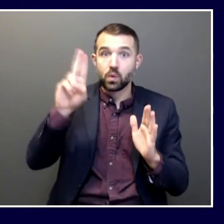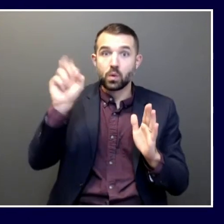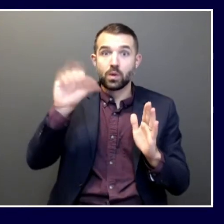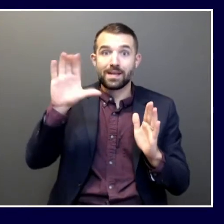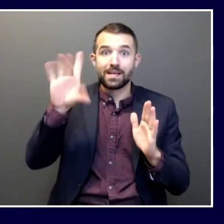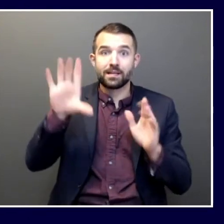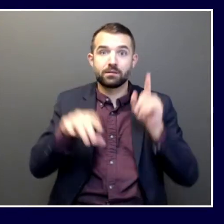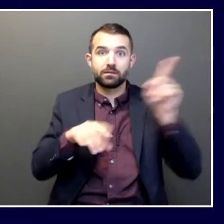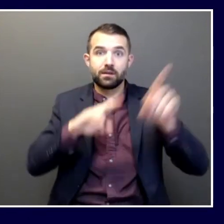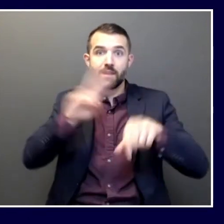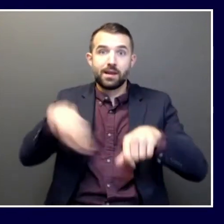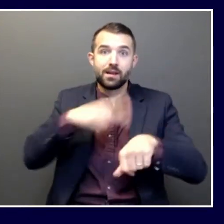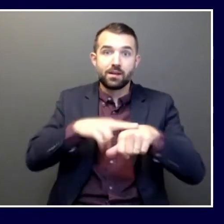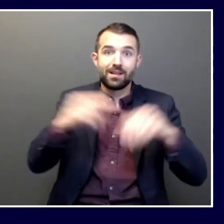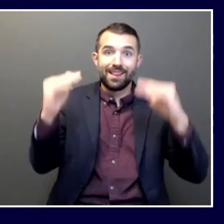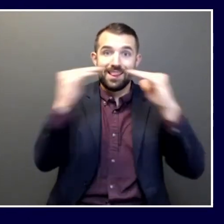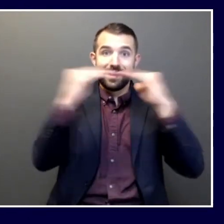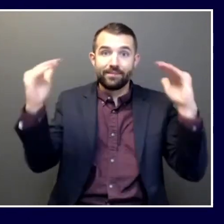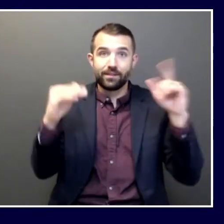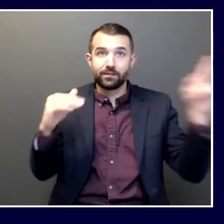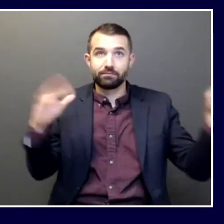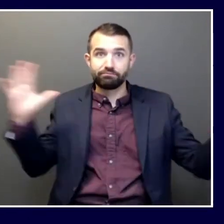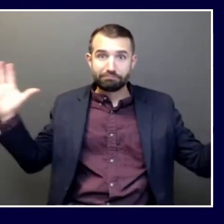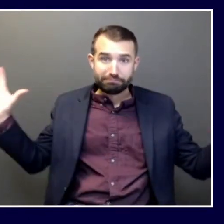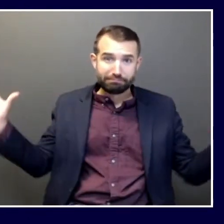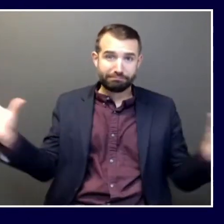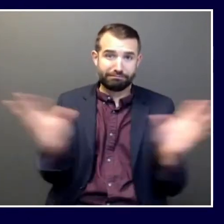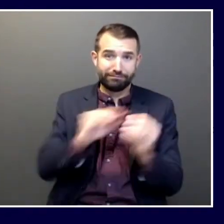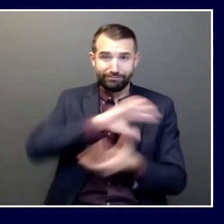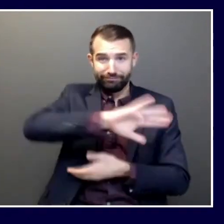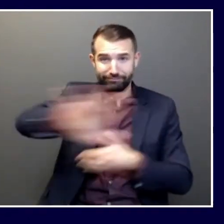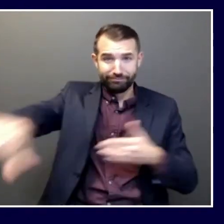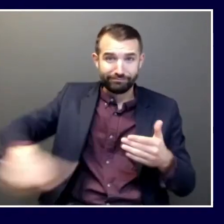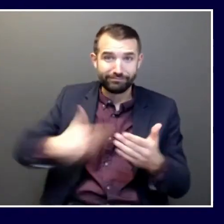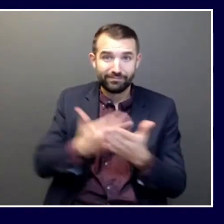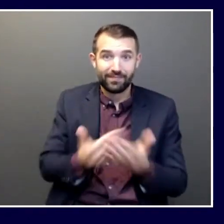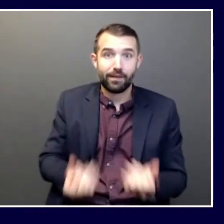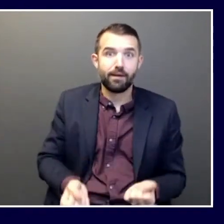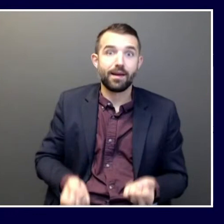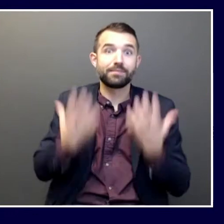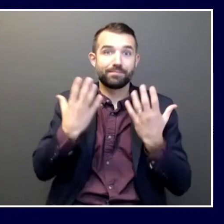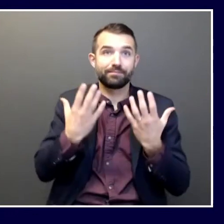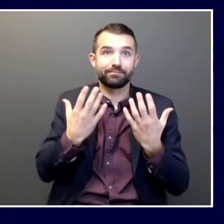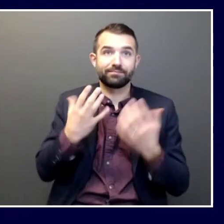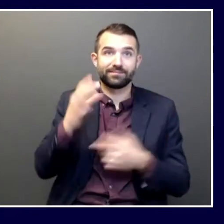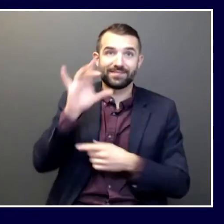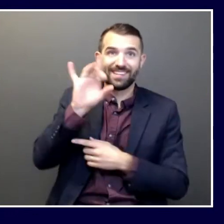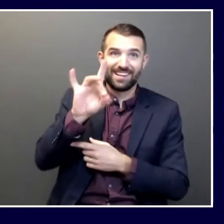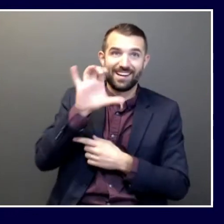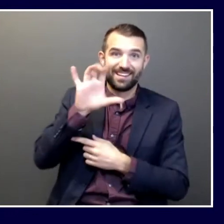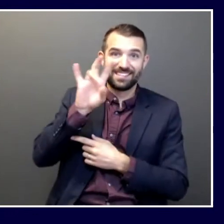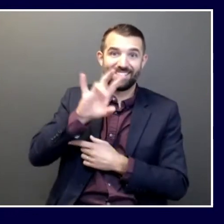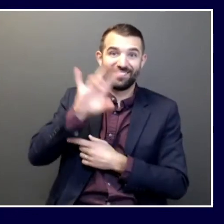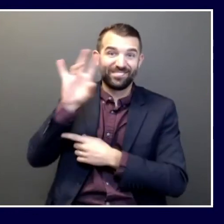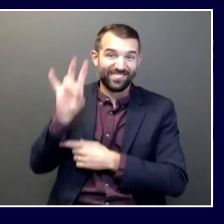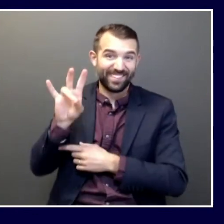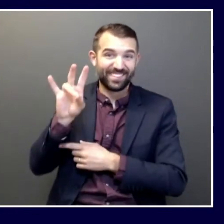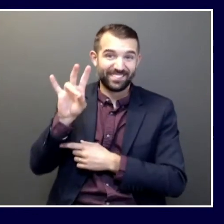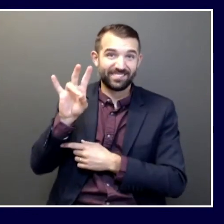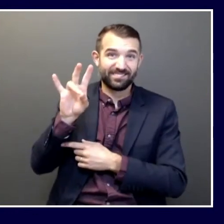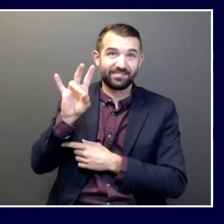of 877 reported cases of myocarditis in people under the age of